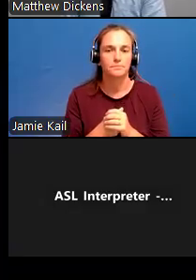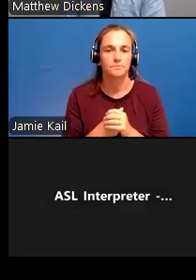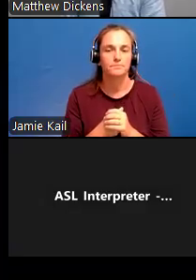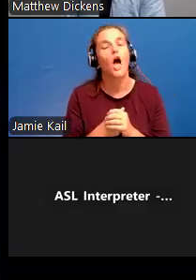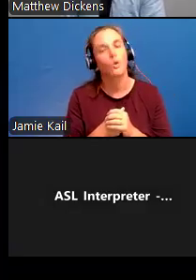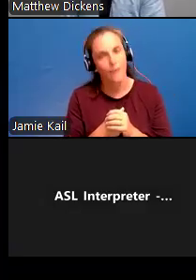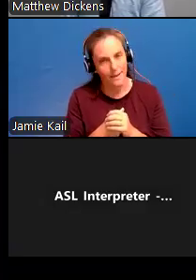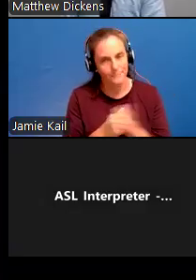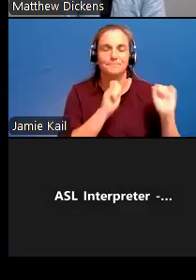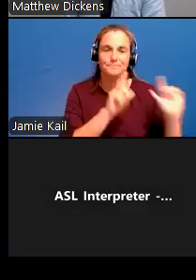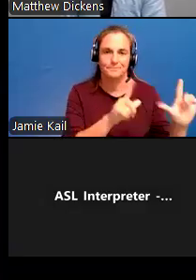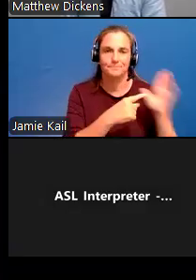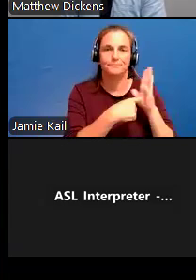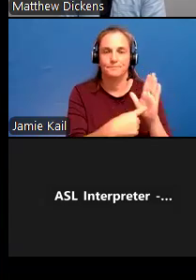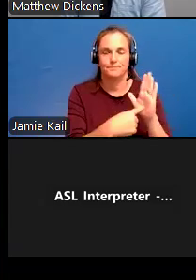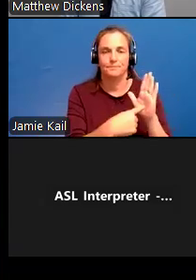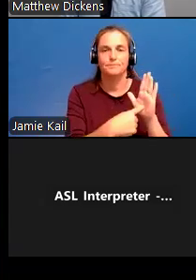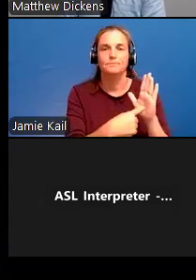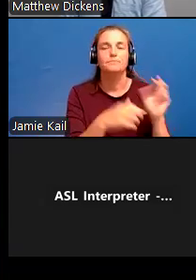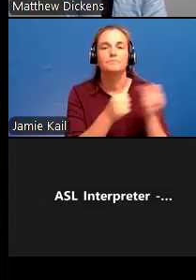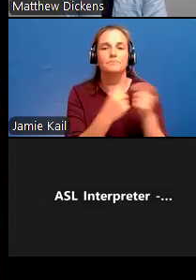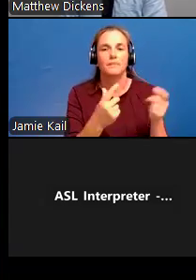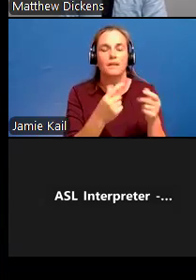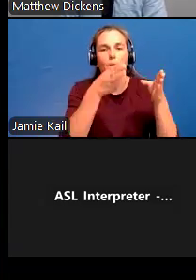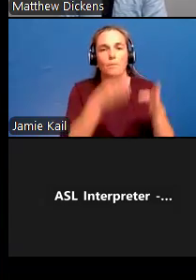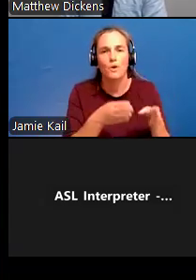So the picture displays an individual looking